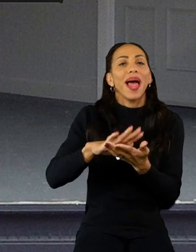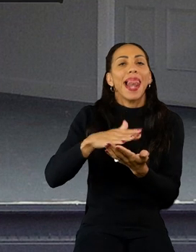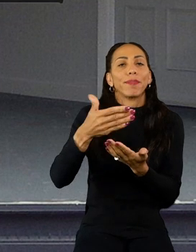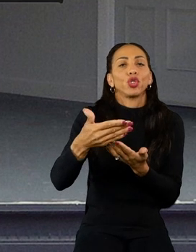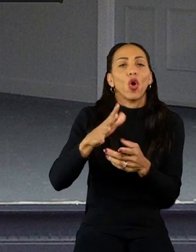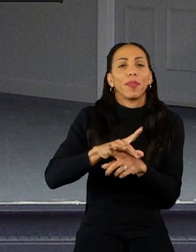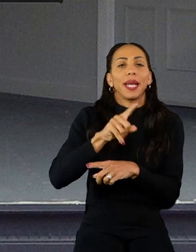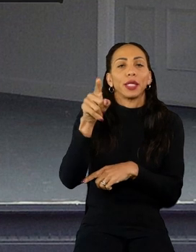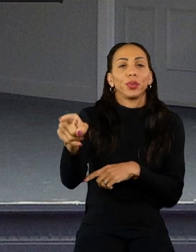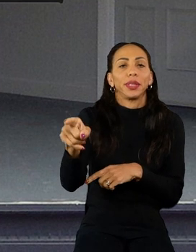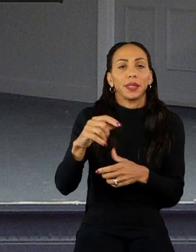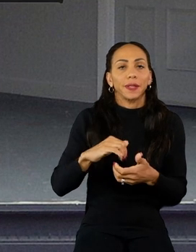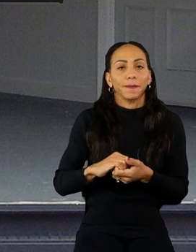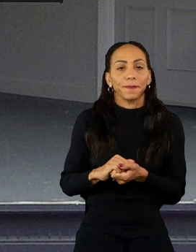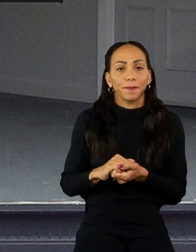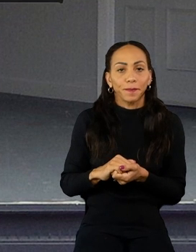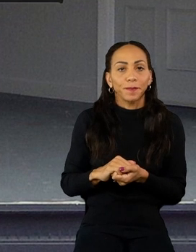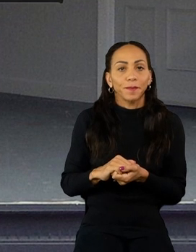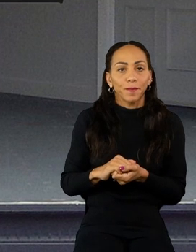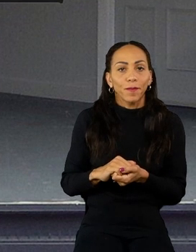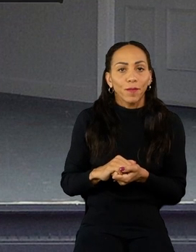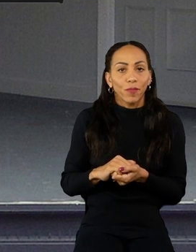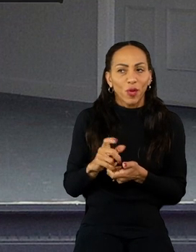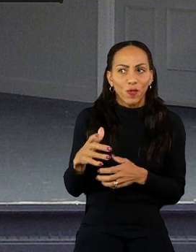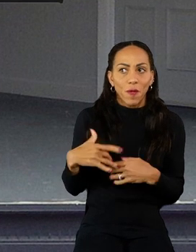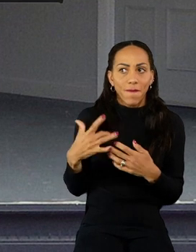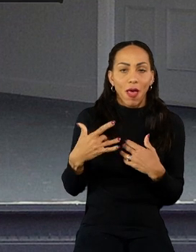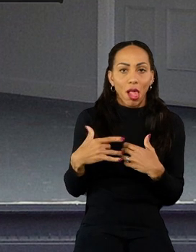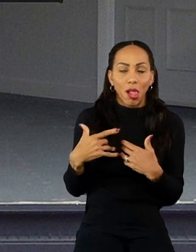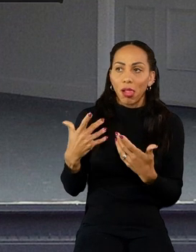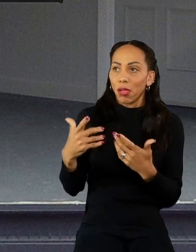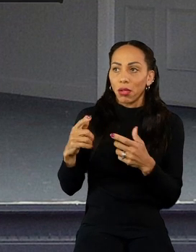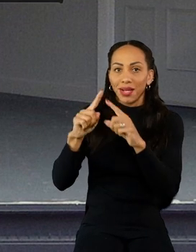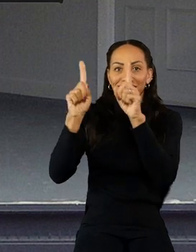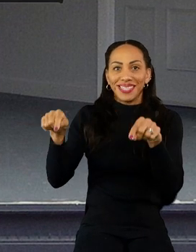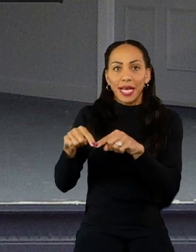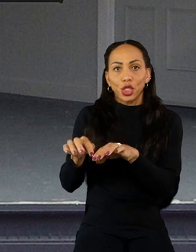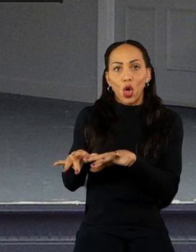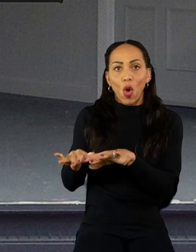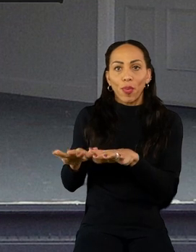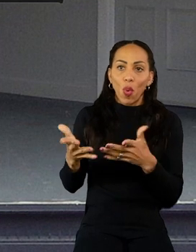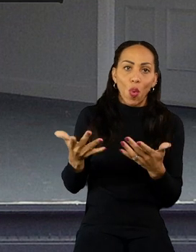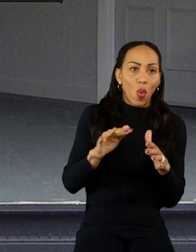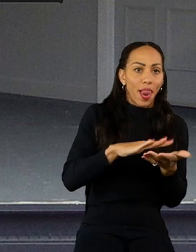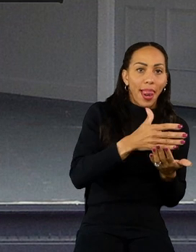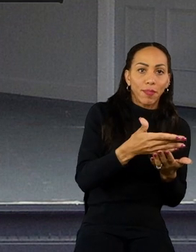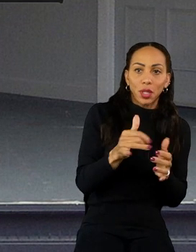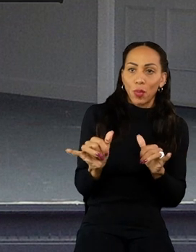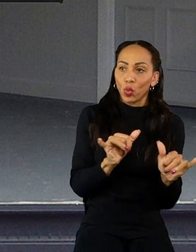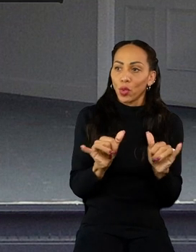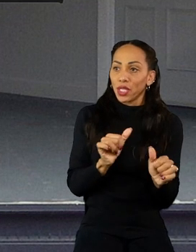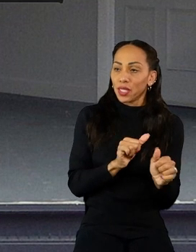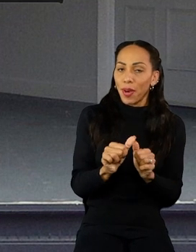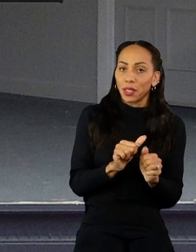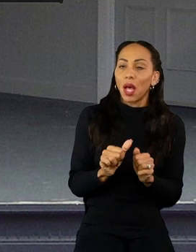can talk about the laptop thing next week, Paul, like just if you have a feeling on whether the laptop or the